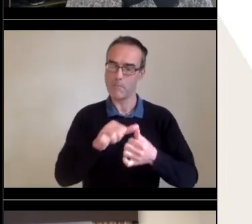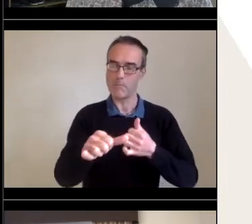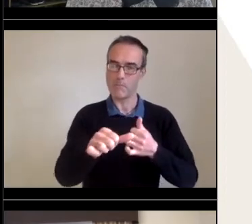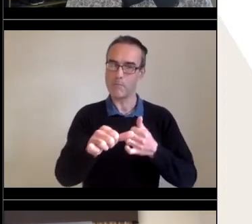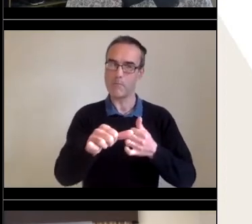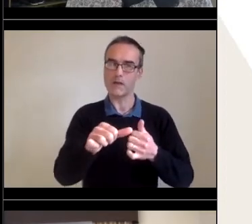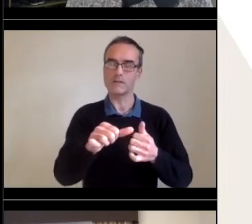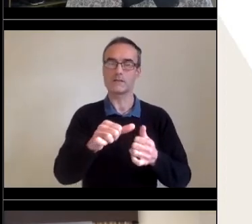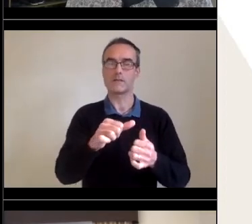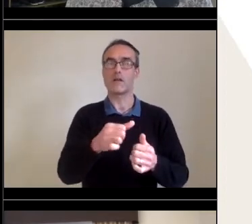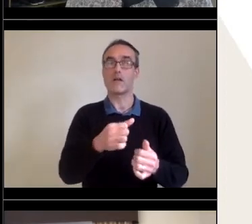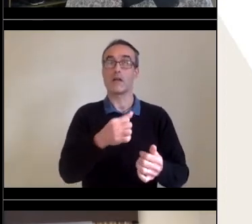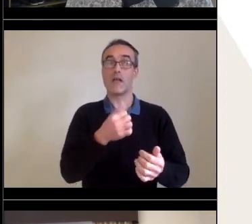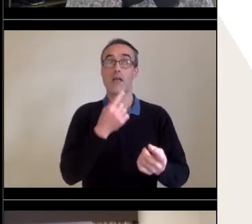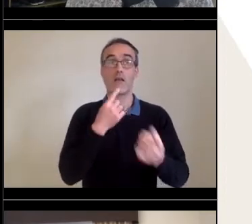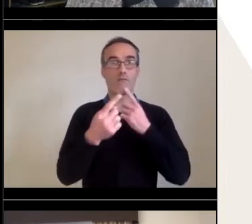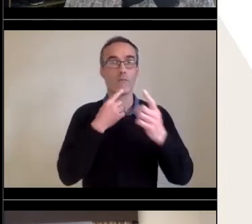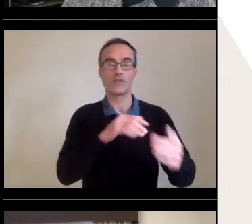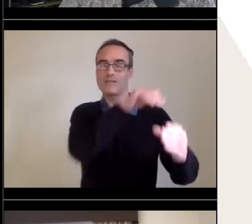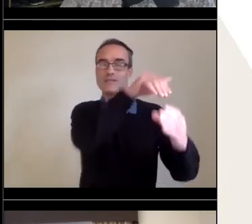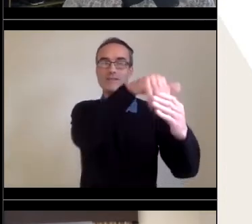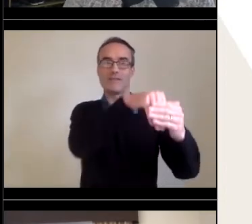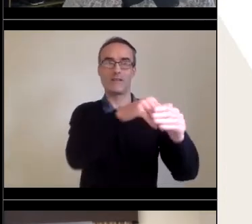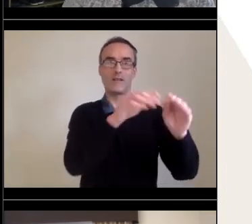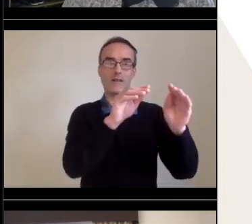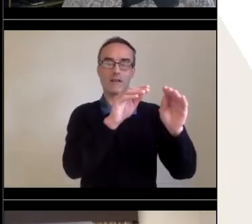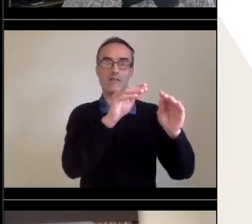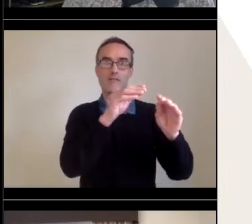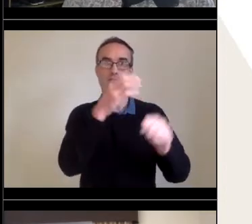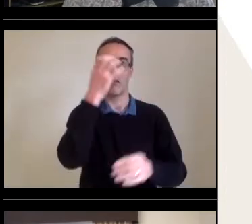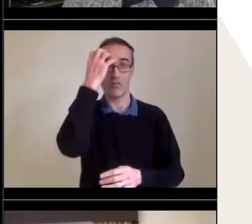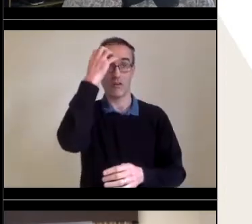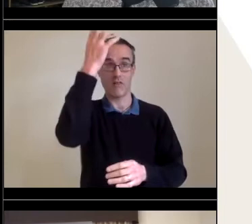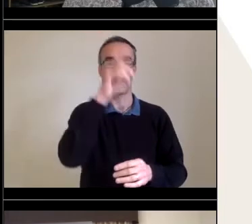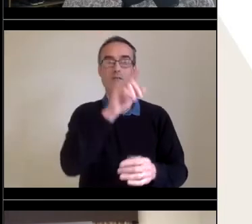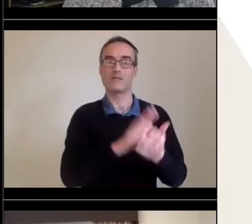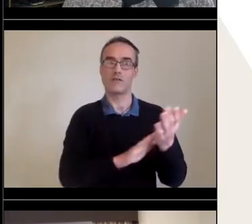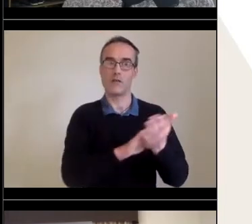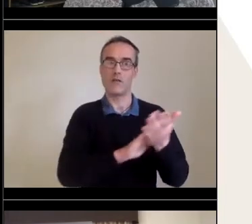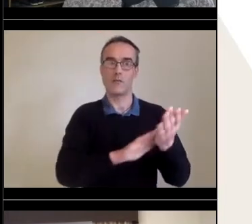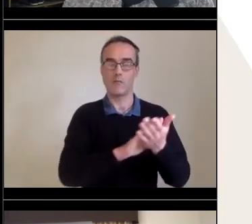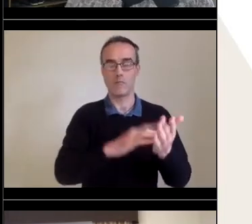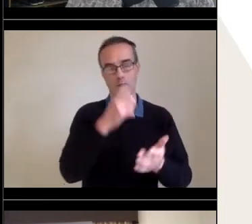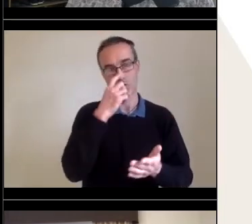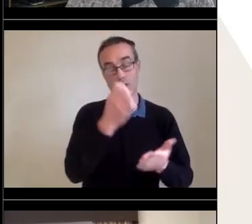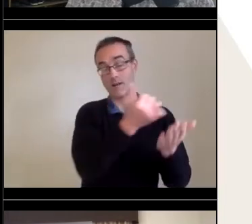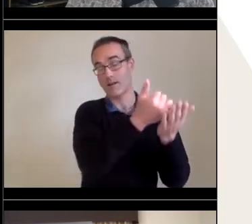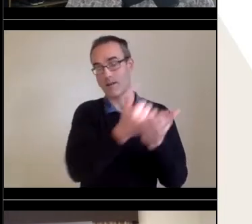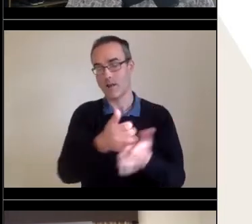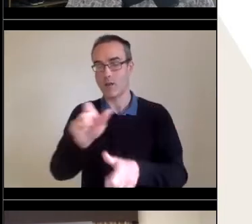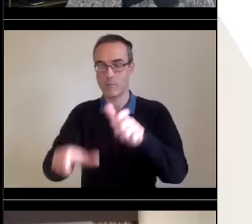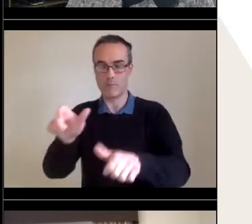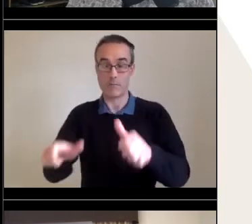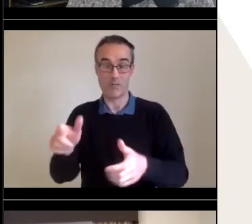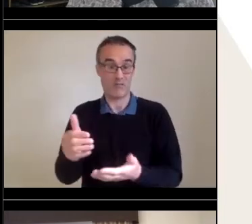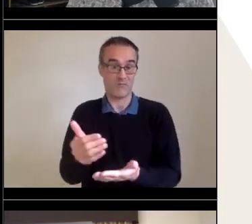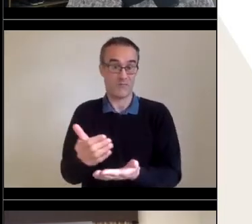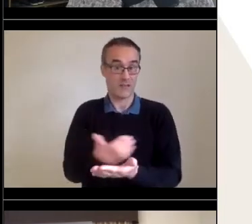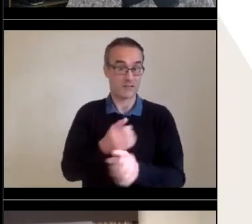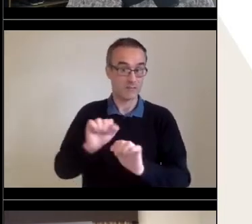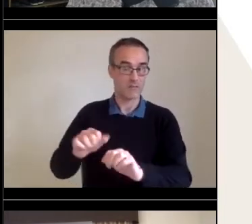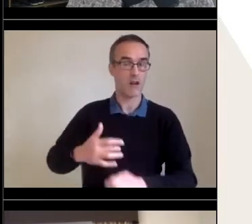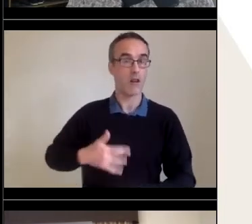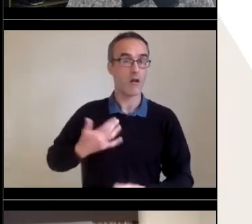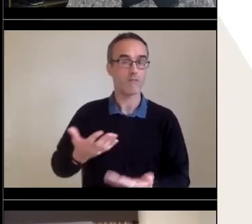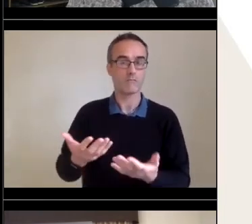making is really important, ultimately, for saving life in our countries. So it's too important for governments not to take seriously, and we can educate